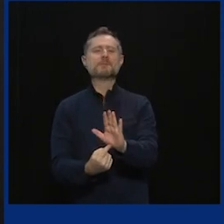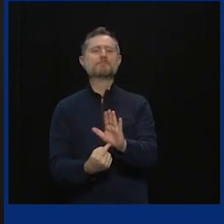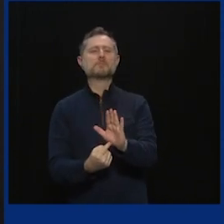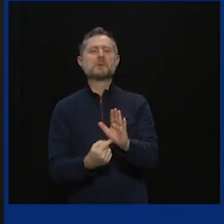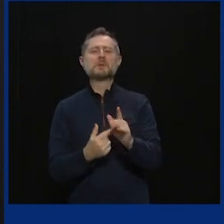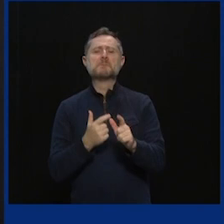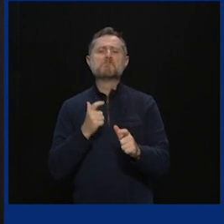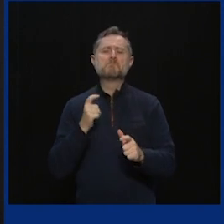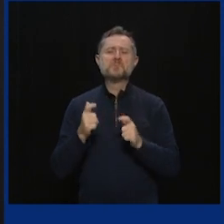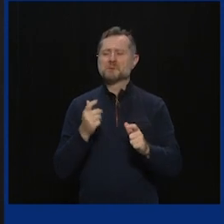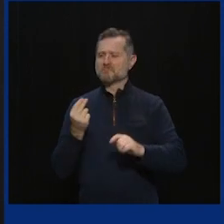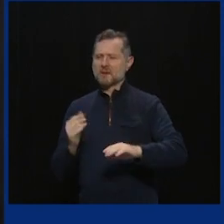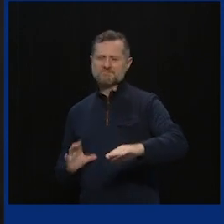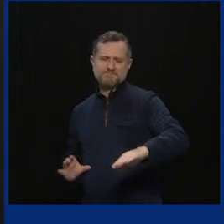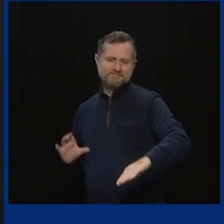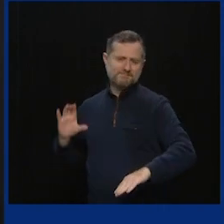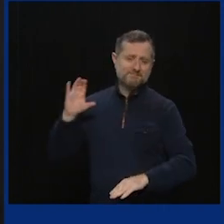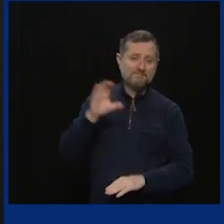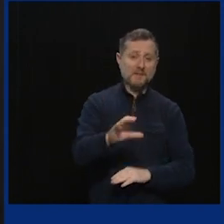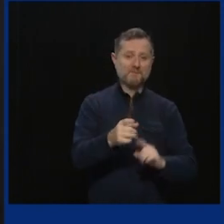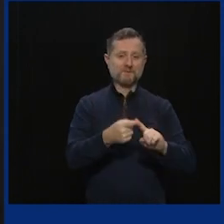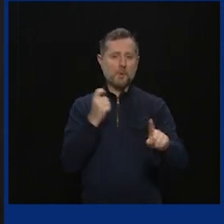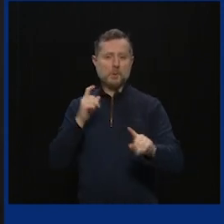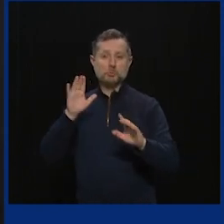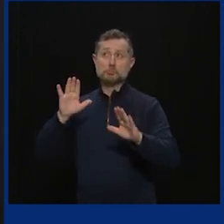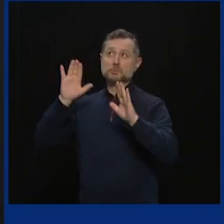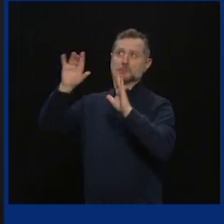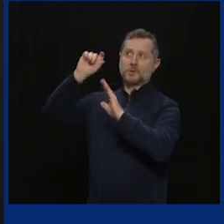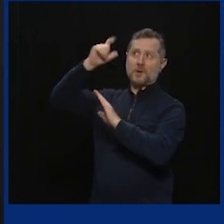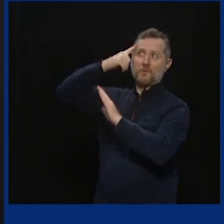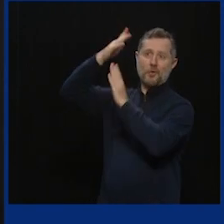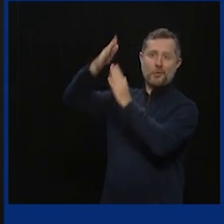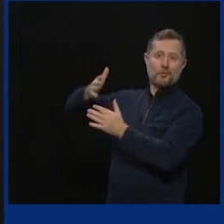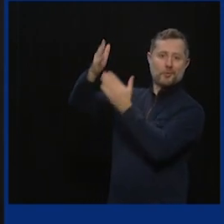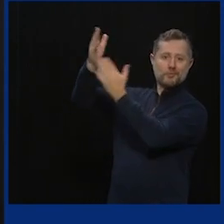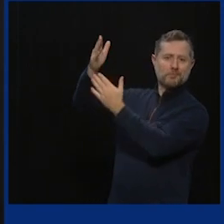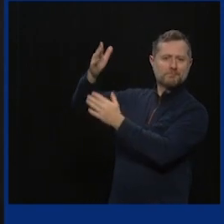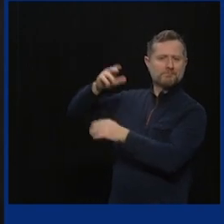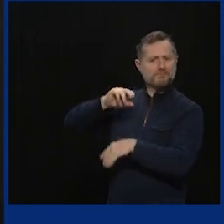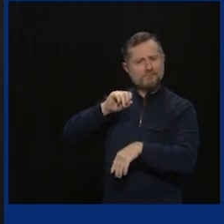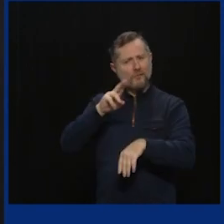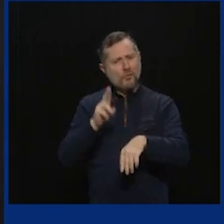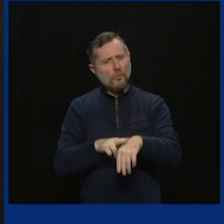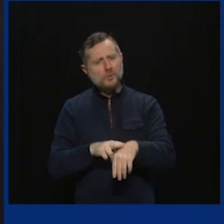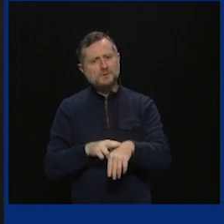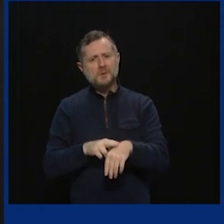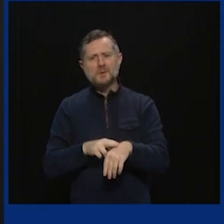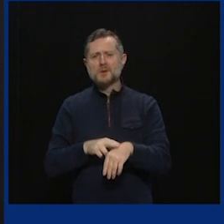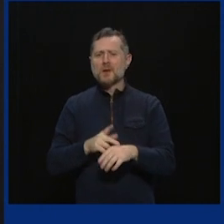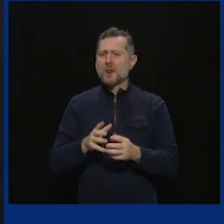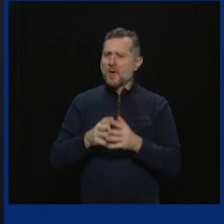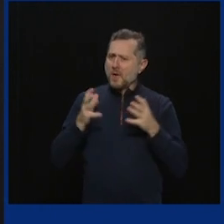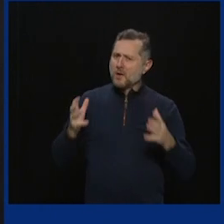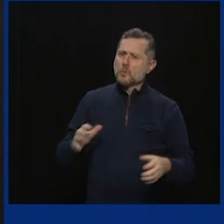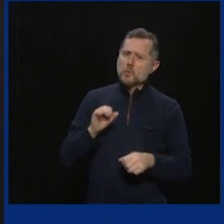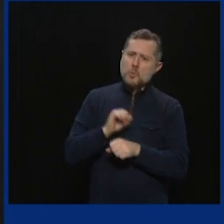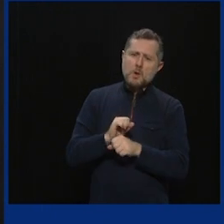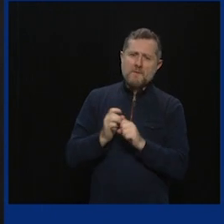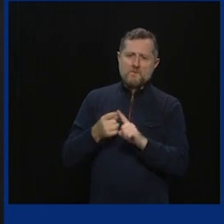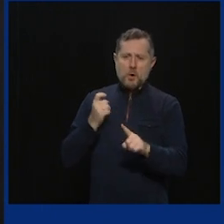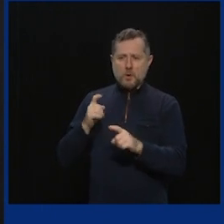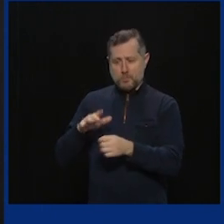investment from our great governor and, of course, a culmination of a lot of work from our great borough president